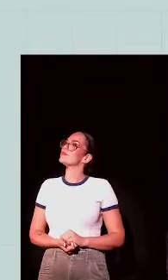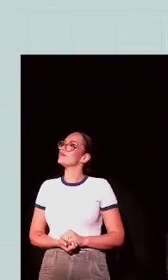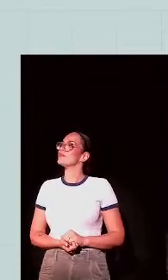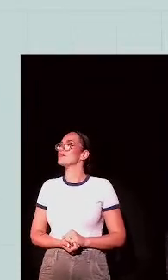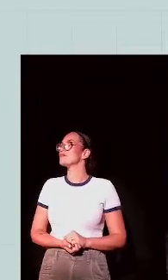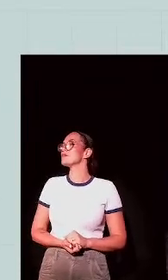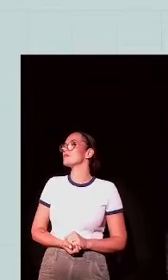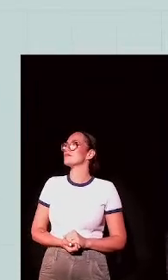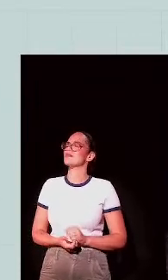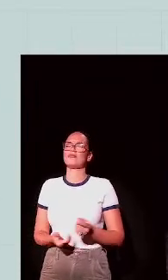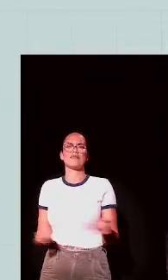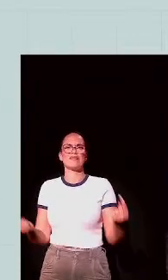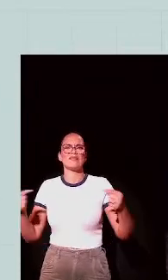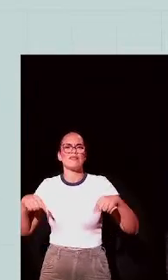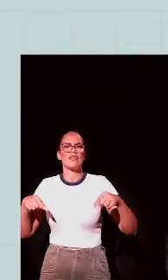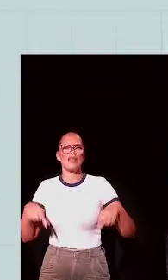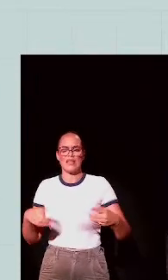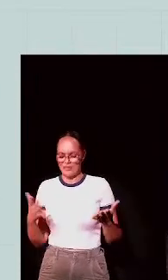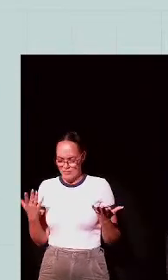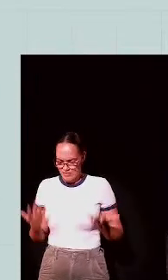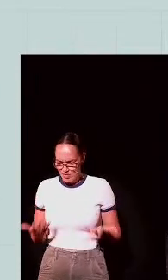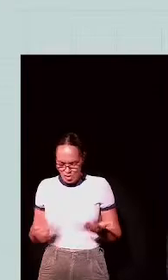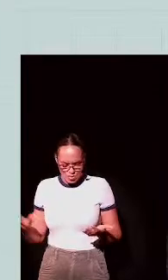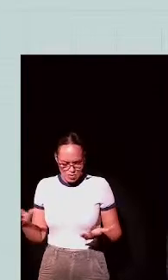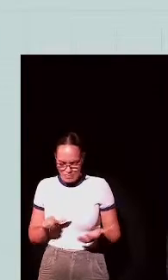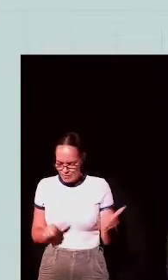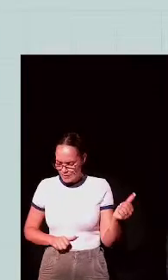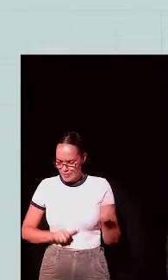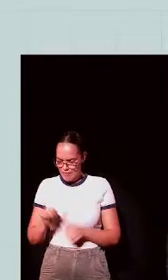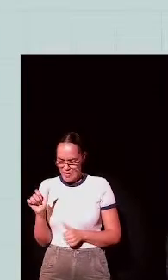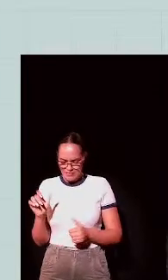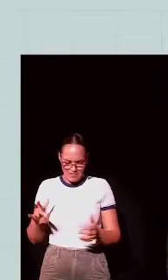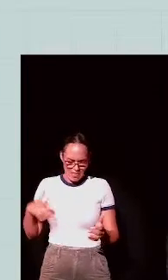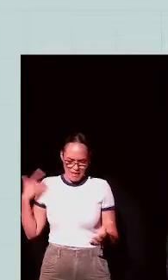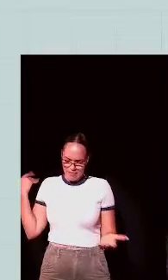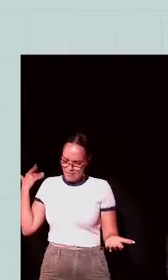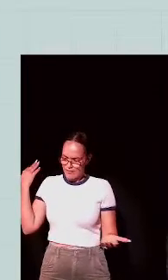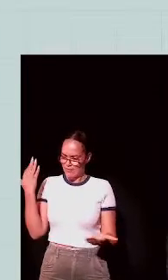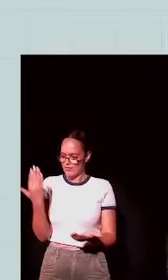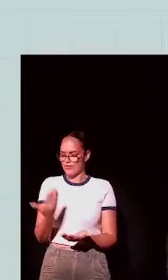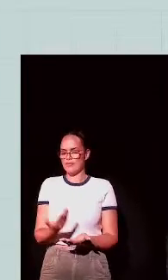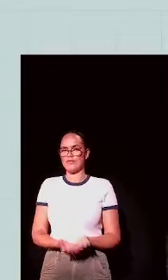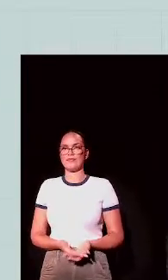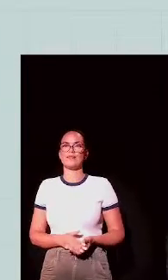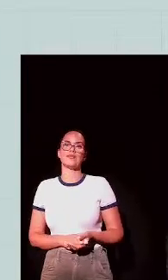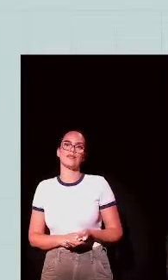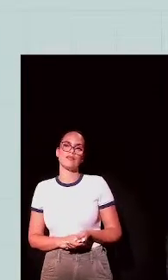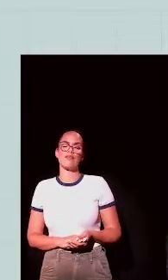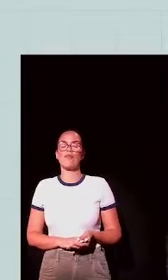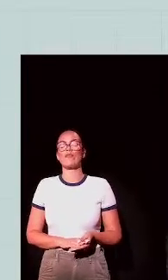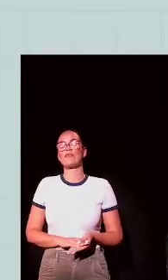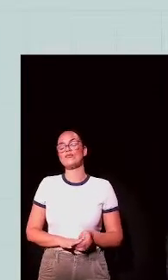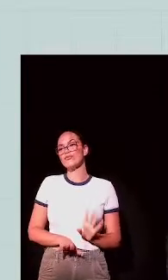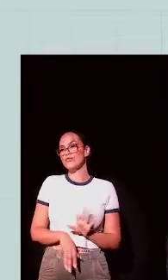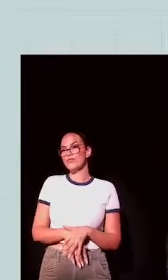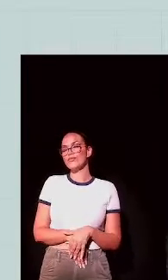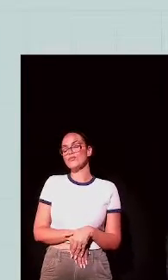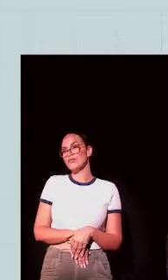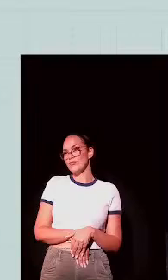These should be the best years of my life.